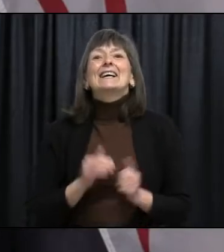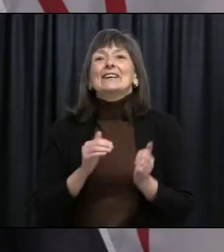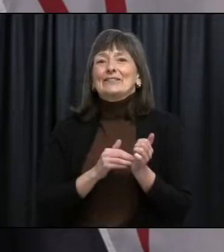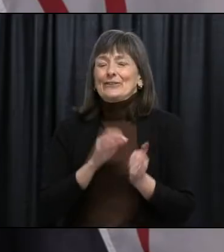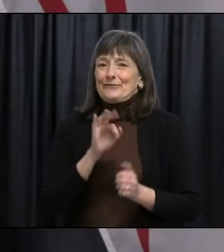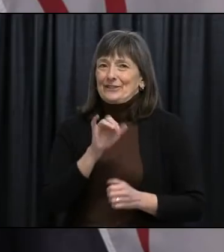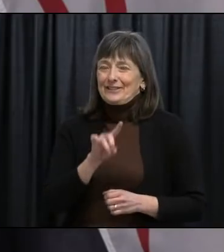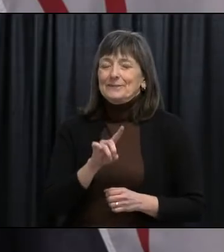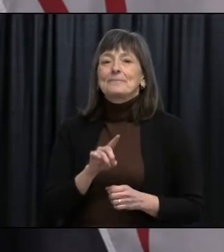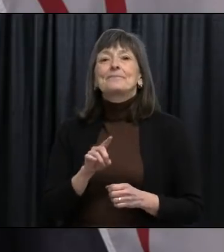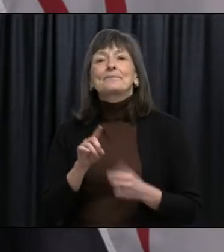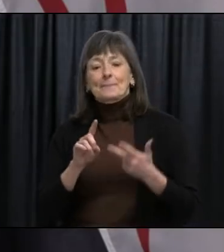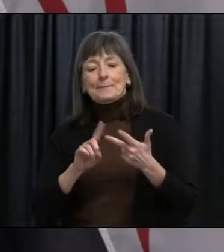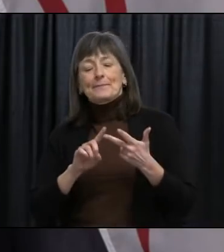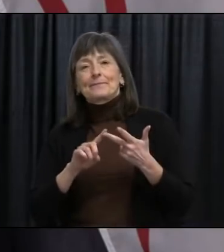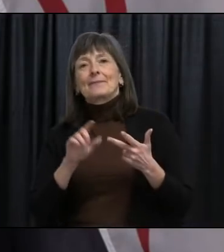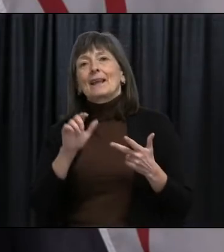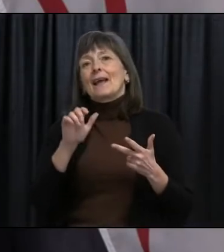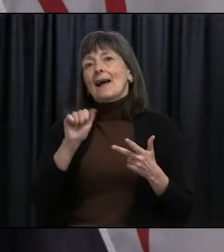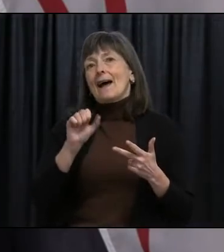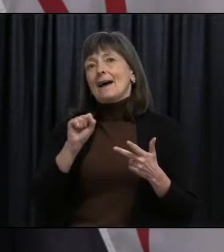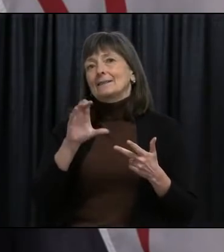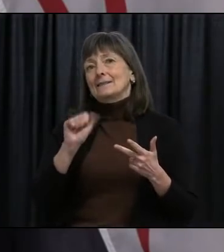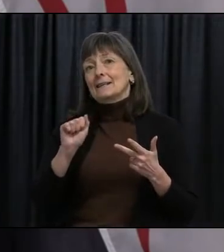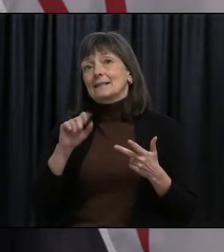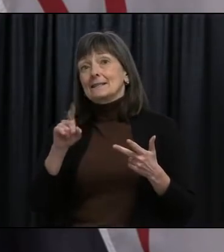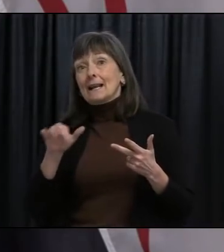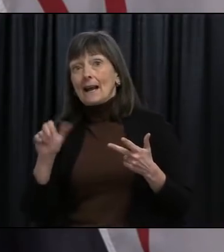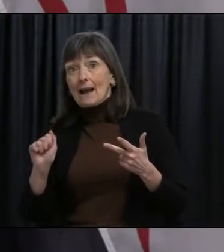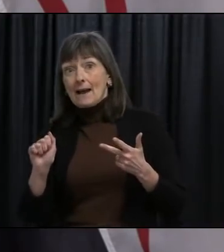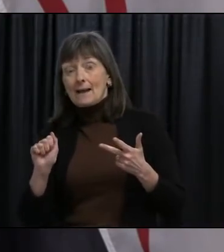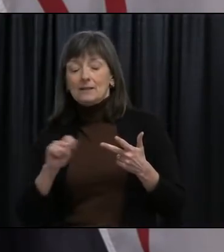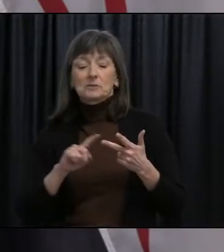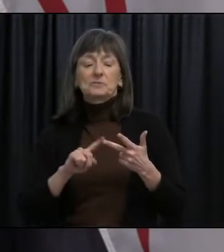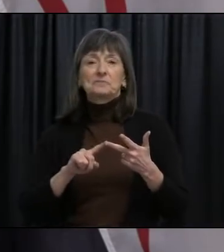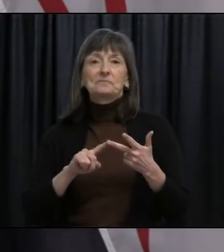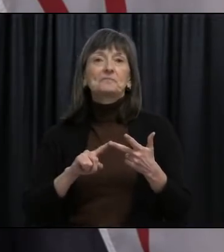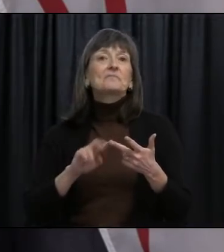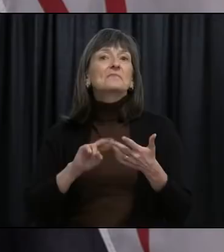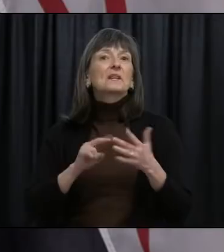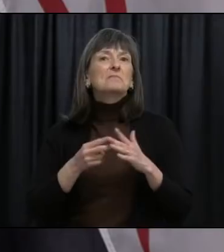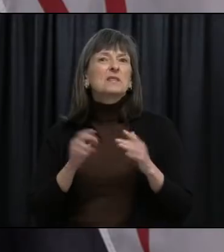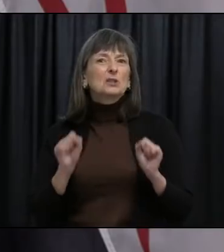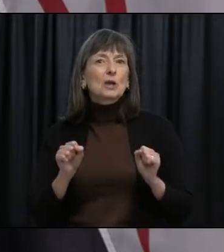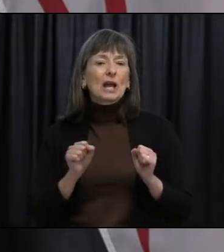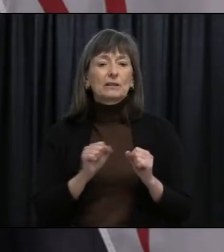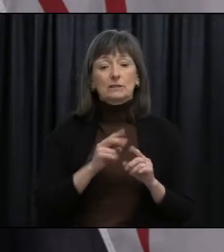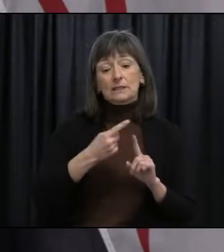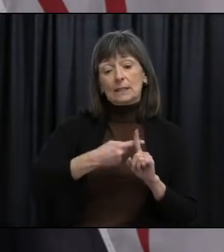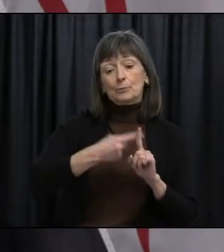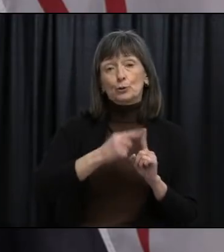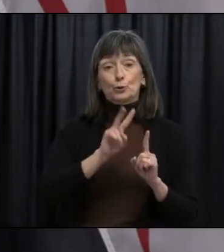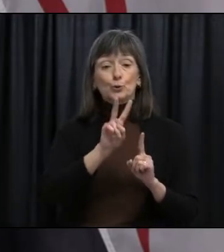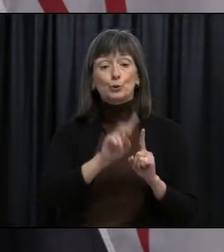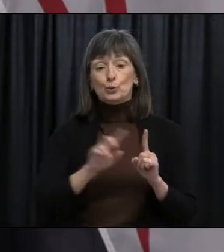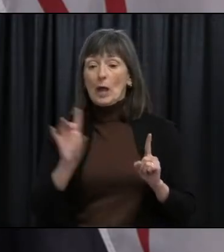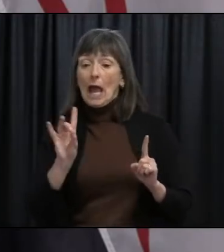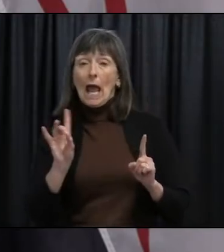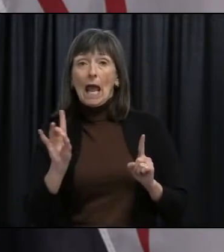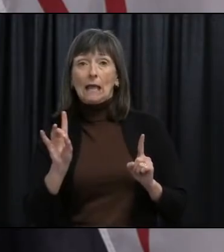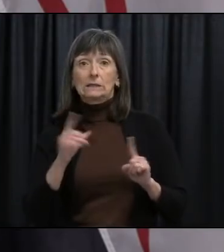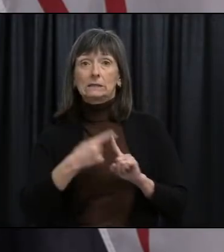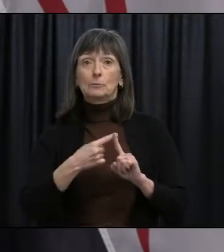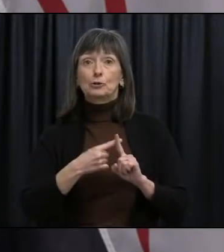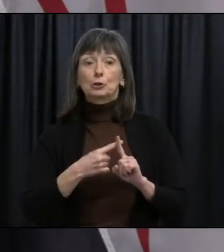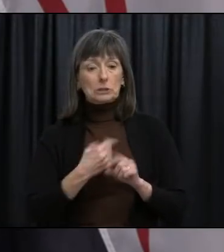vaccine is what we call a 2 to 8 degree vaccine. So it's stable at between 2 and 8 degrees. So it basically can be